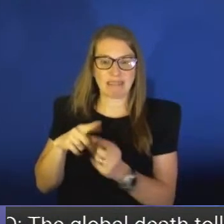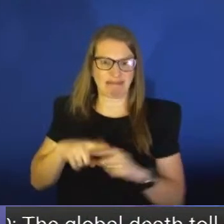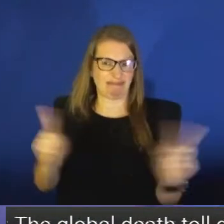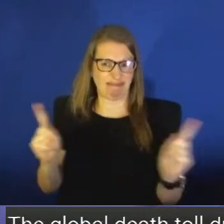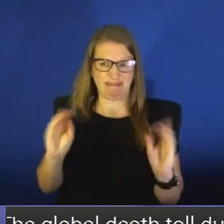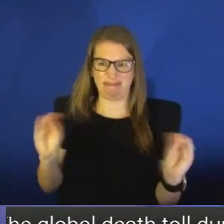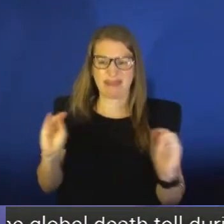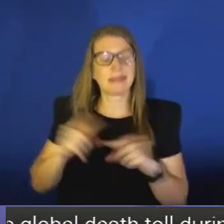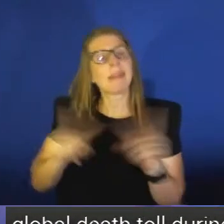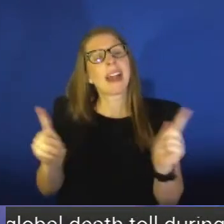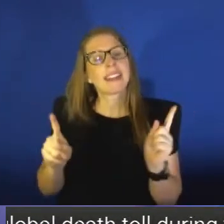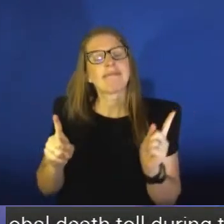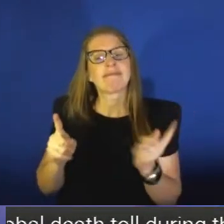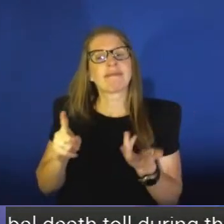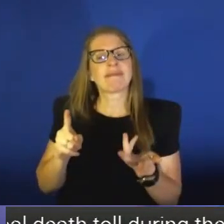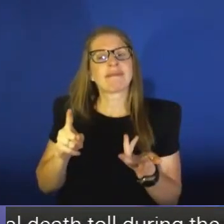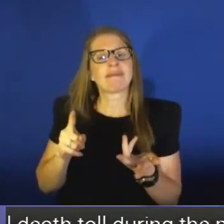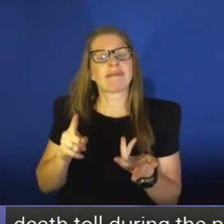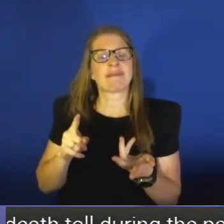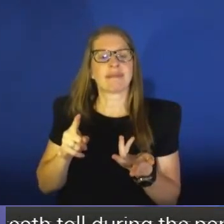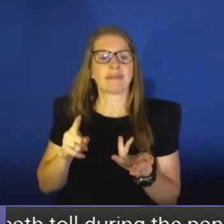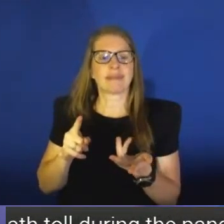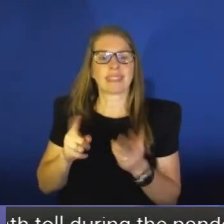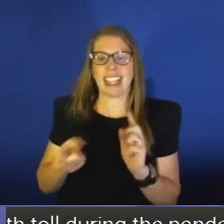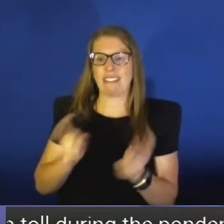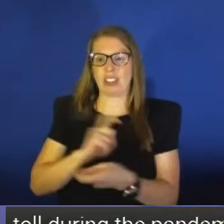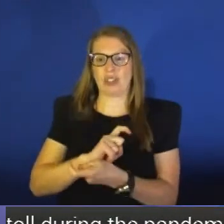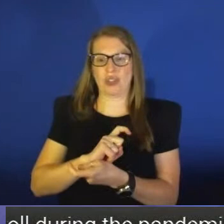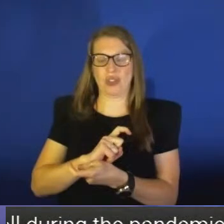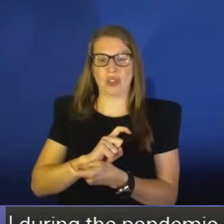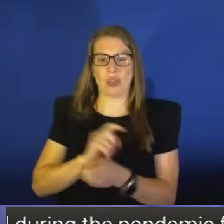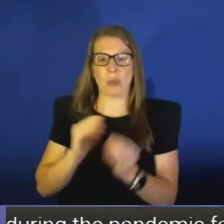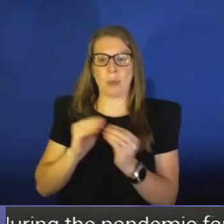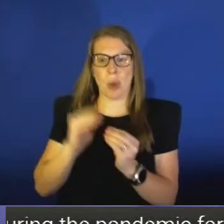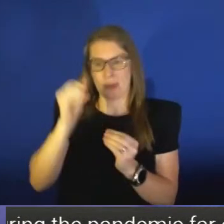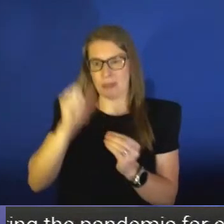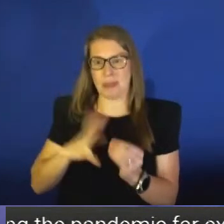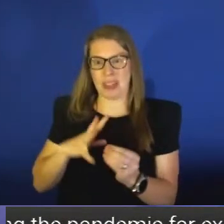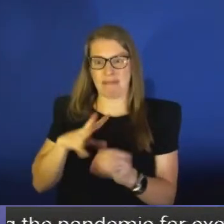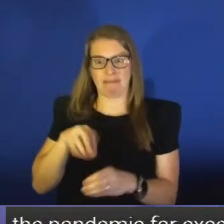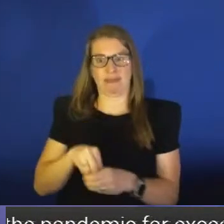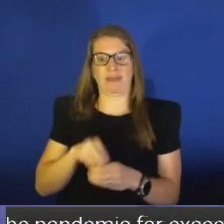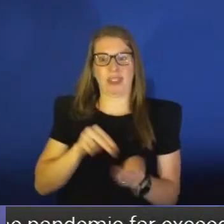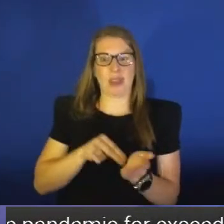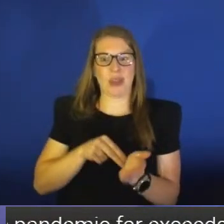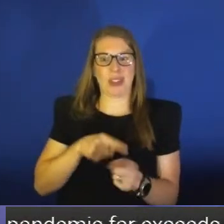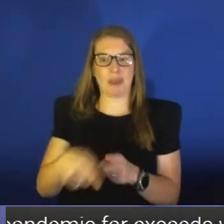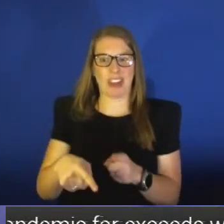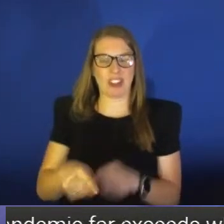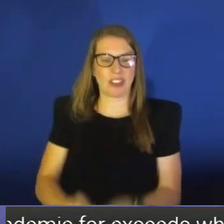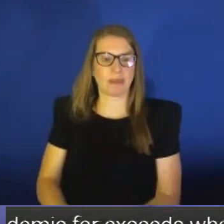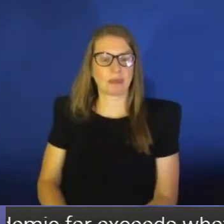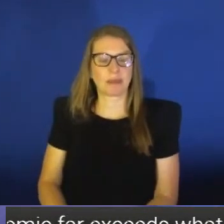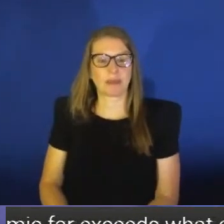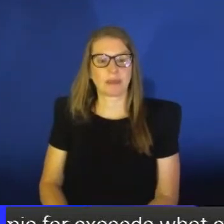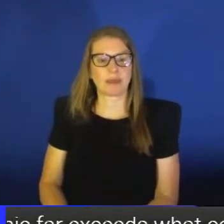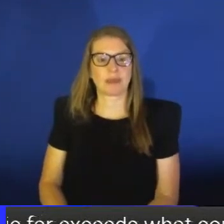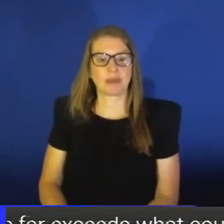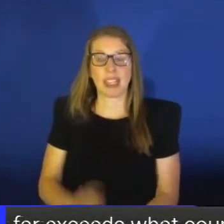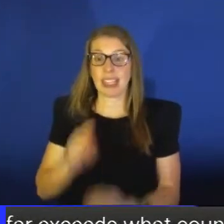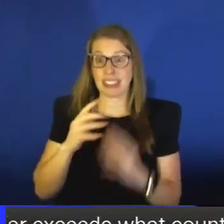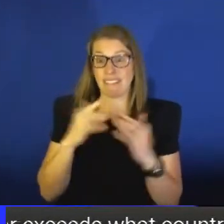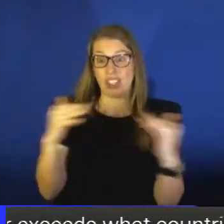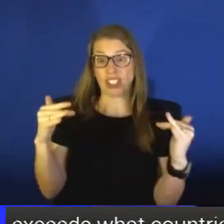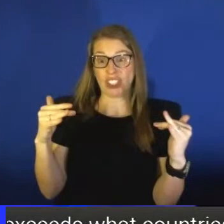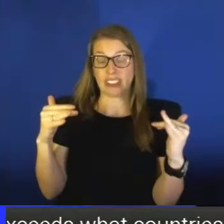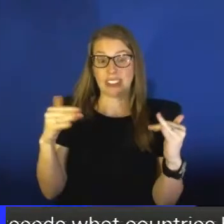what have we seen as far as the evolution of more men into the nursing profession? Well, I think when we talk about diversity, we can talk about